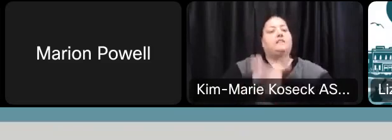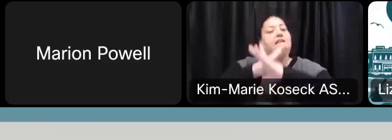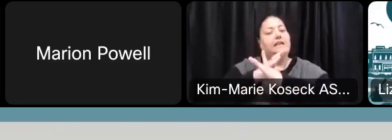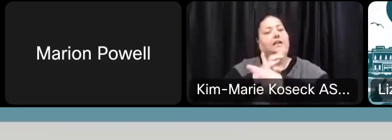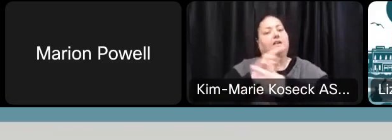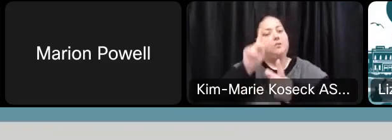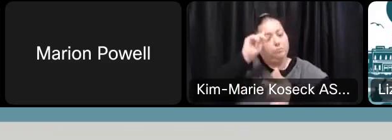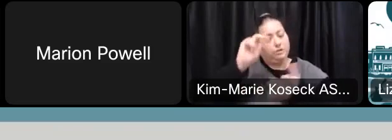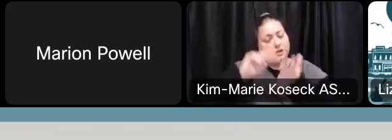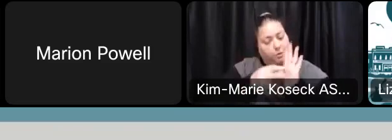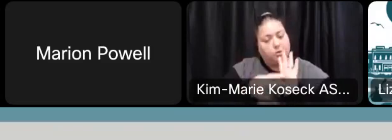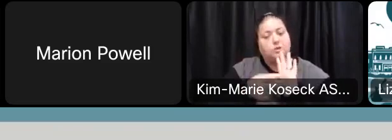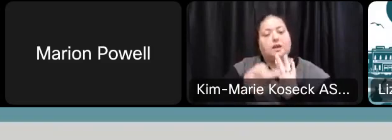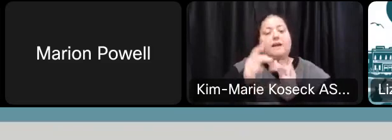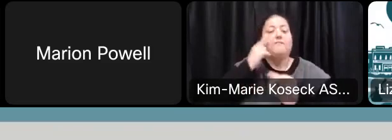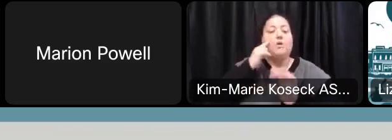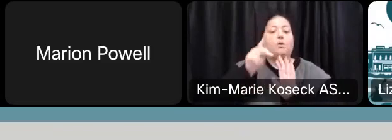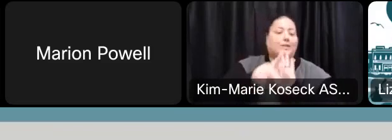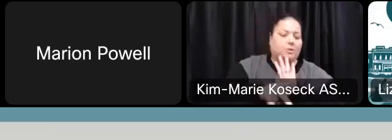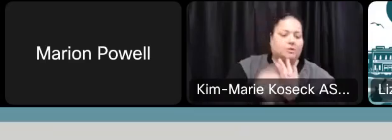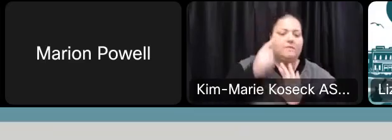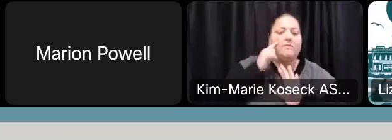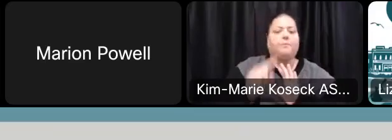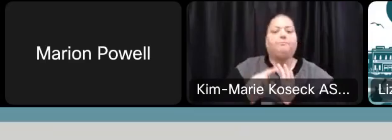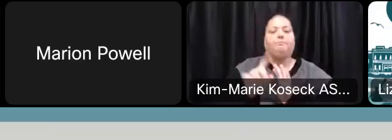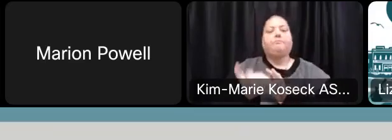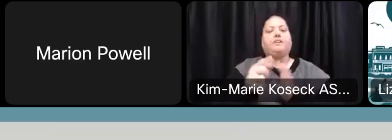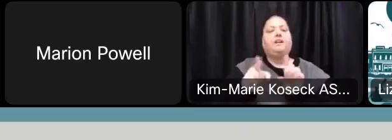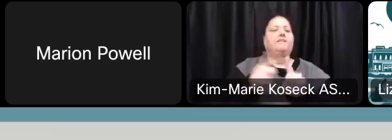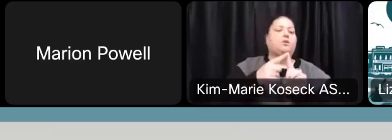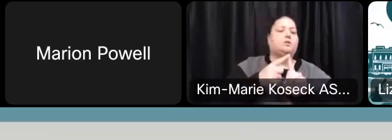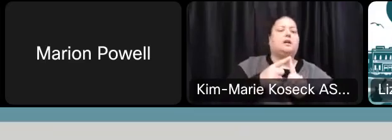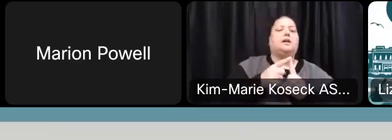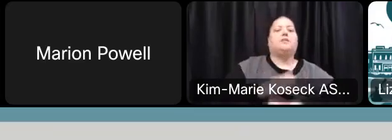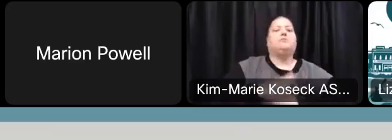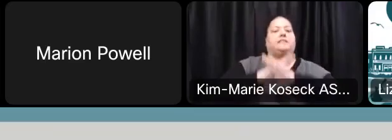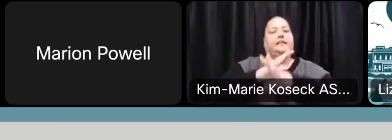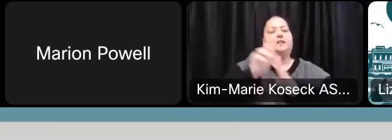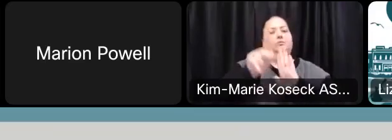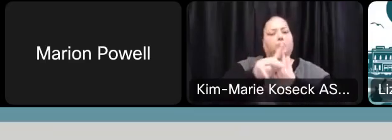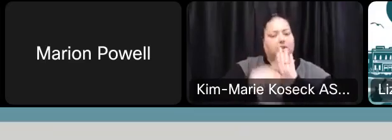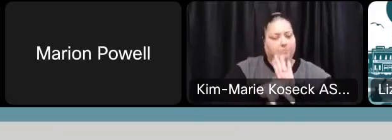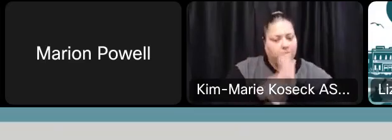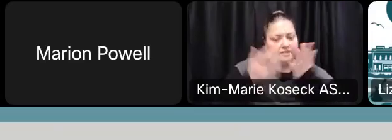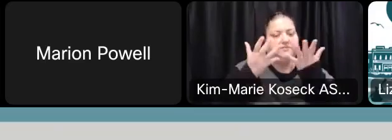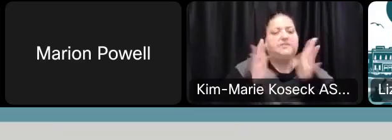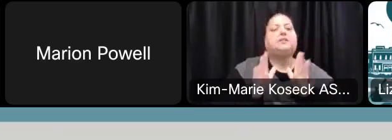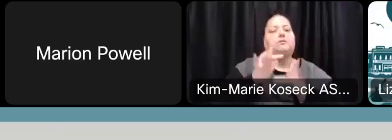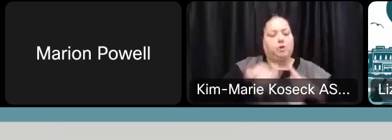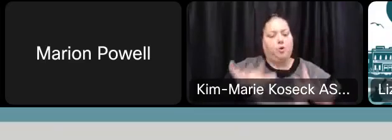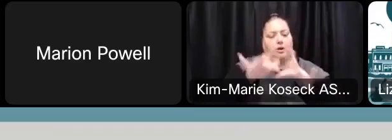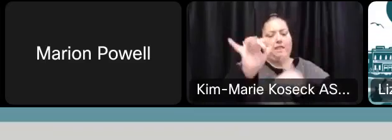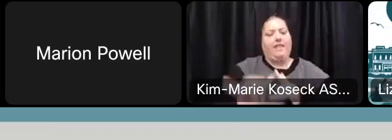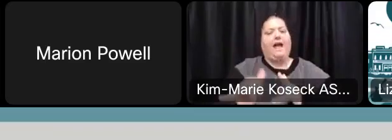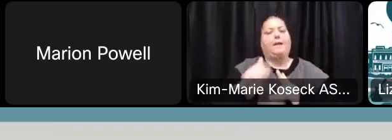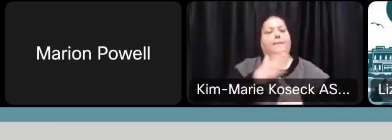within project planning, which our first webinar went over each of the resilience principles. We did record that as well, so feel free to